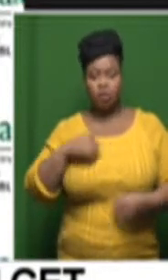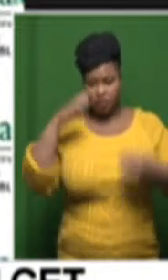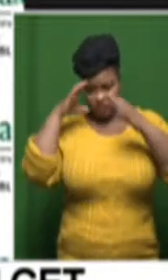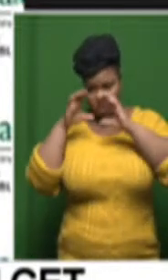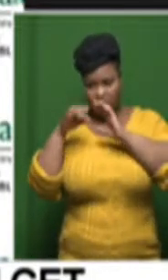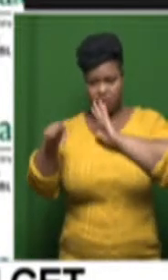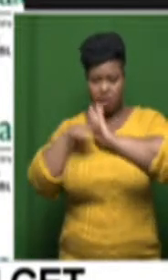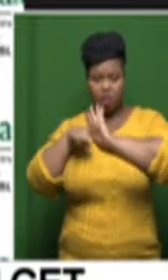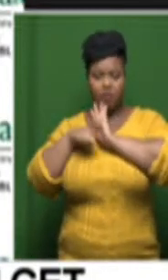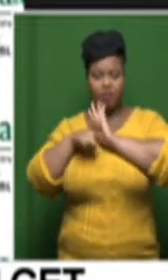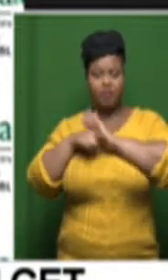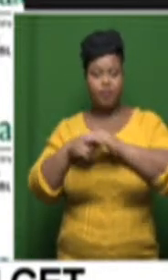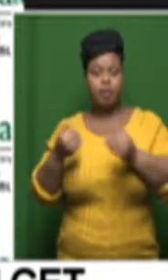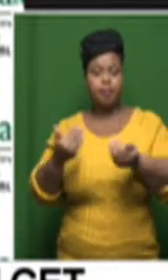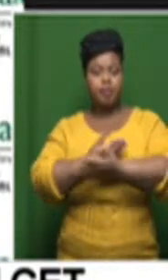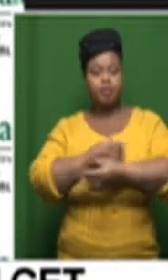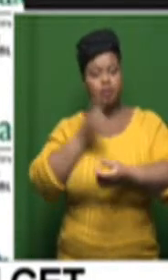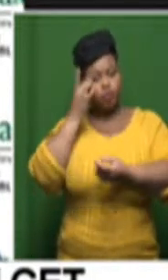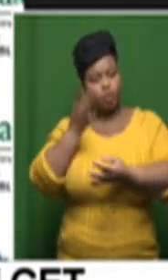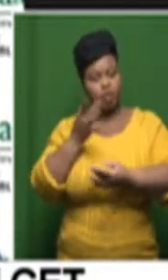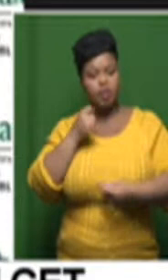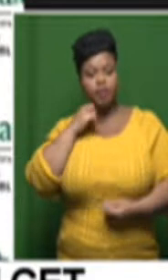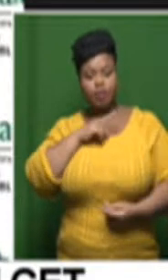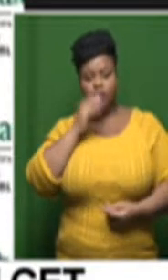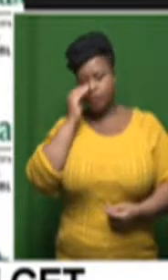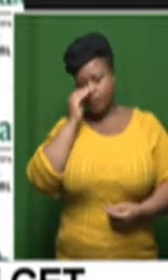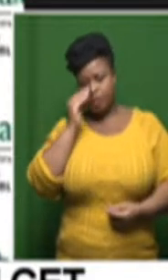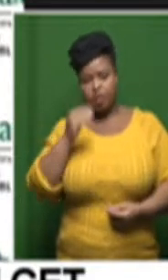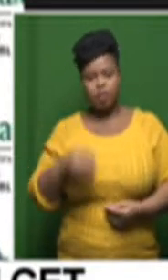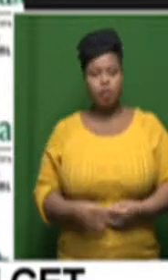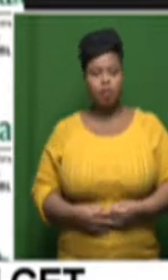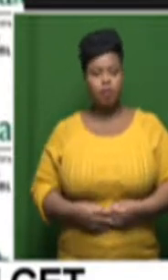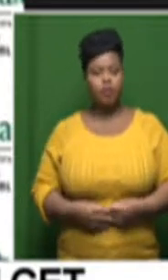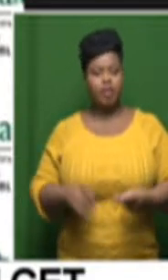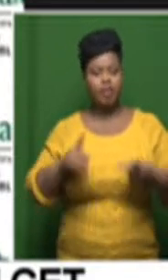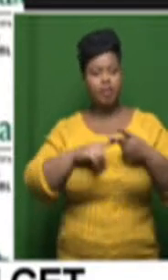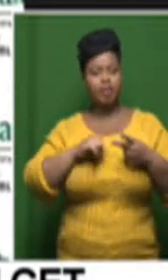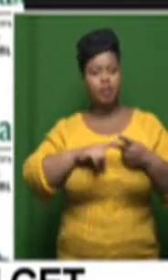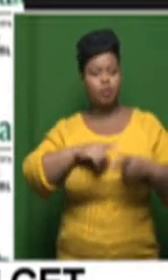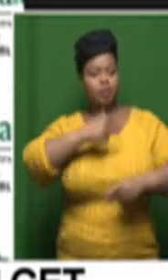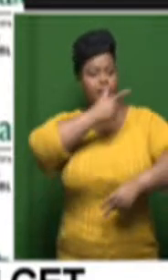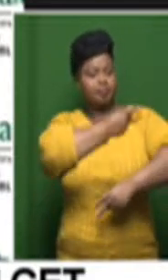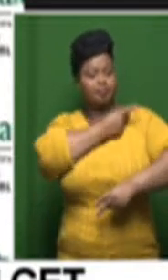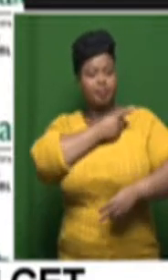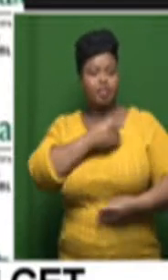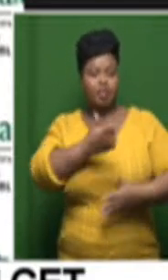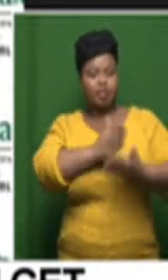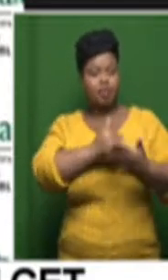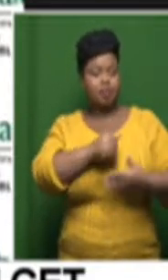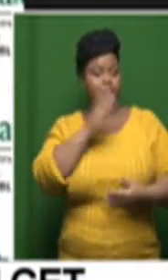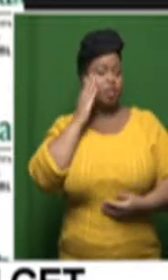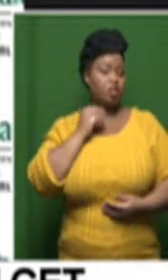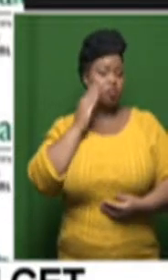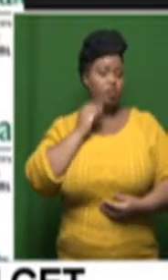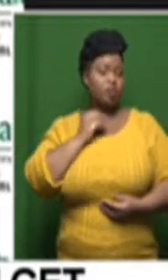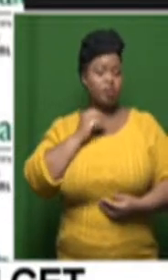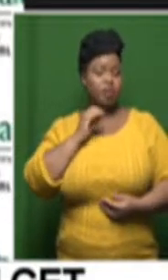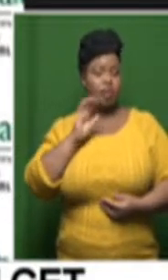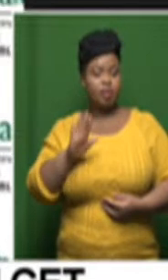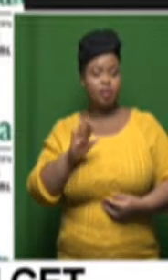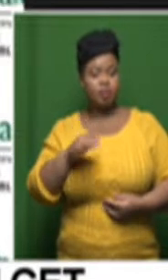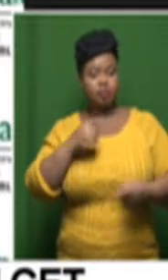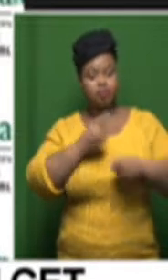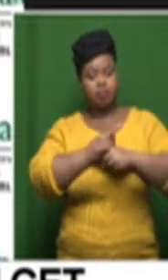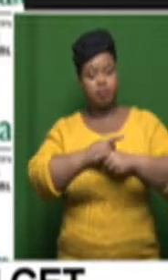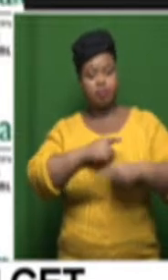on misinformation, fake news, than taking a vaccine. So she's going to share with us experiences why she decided